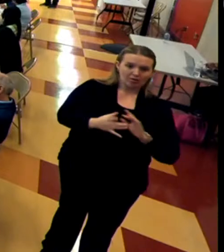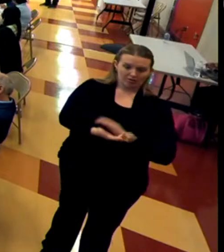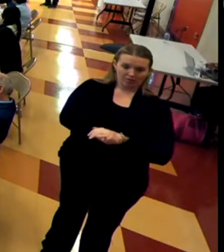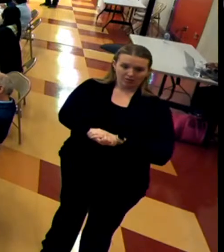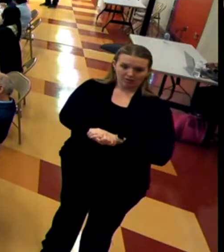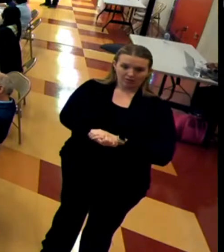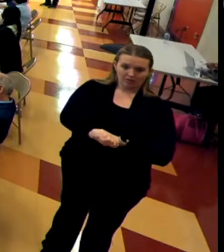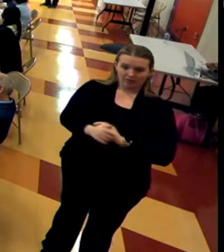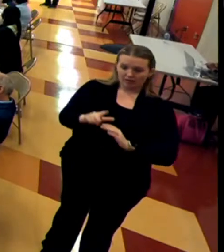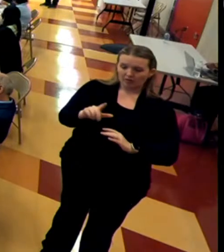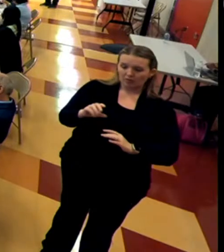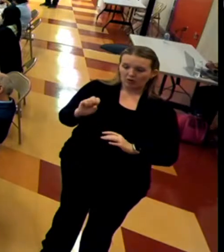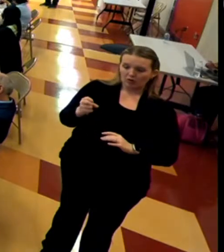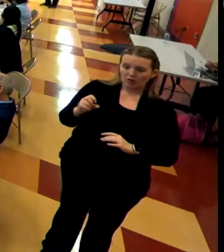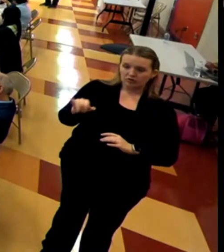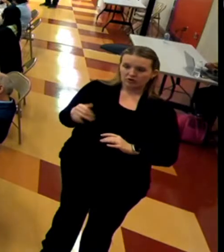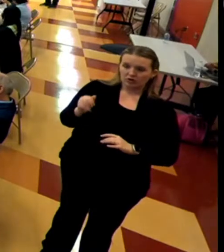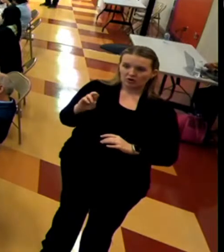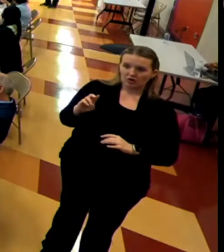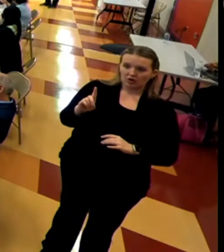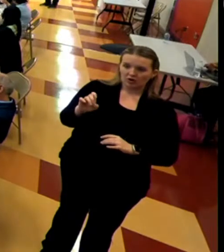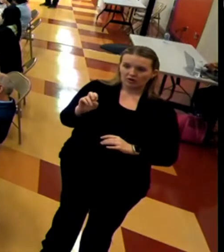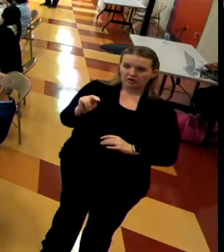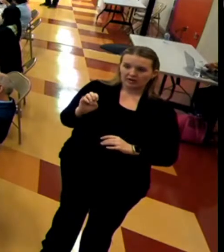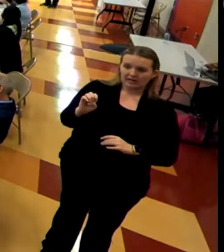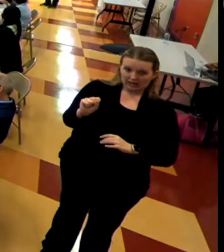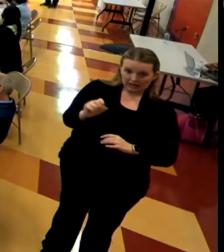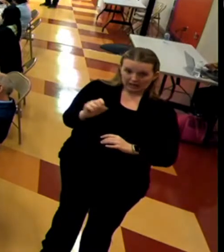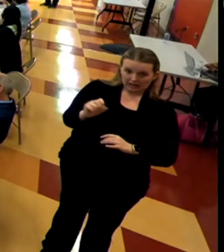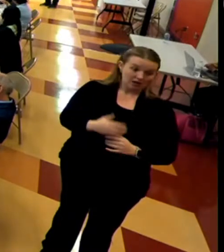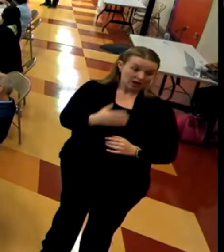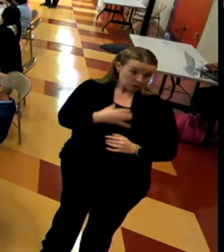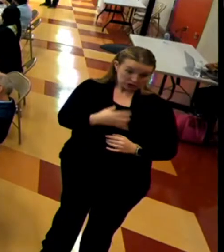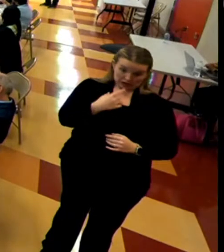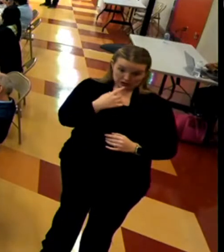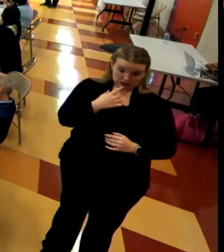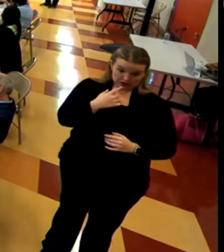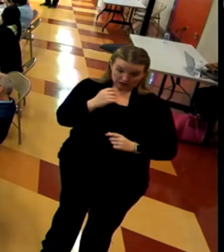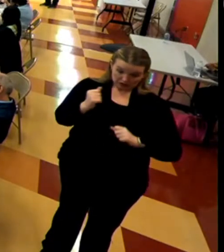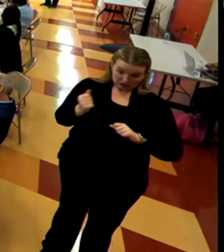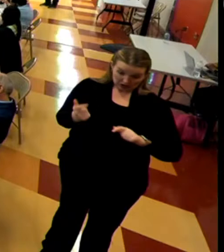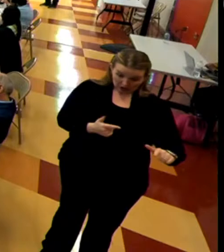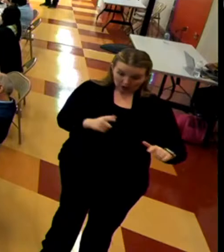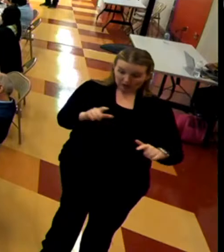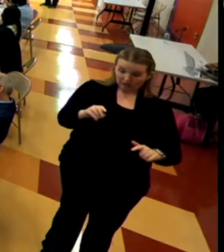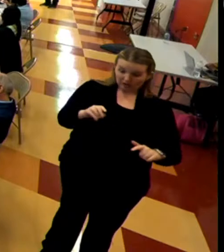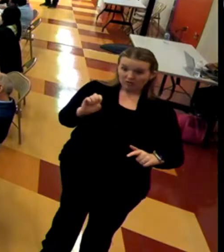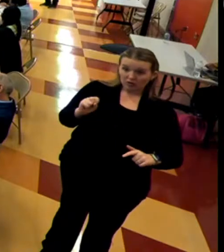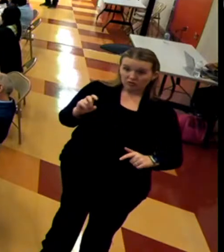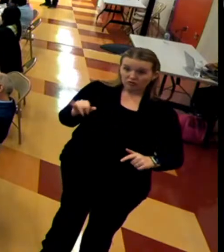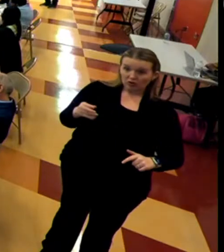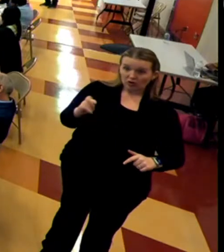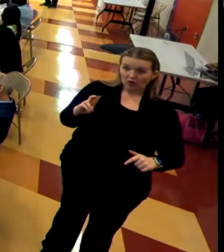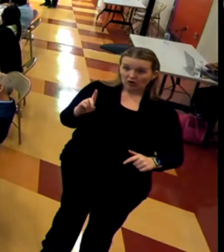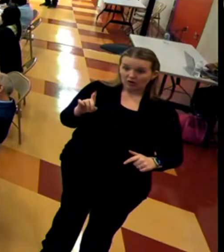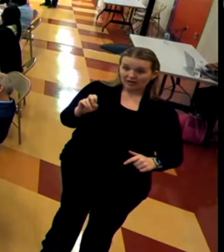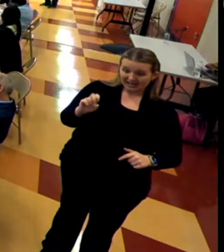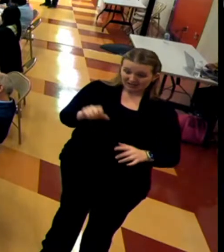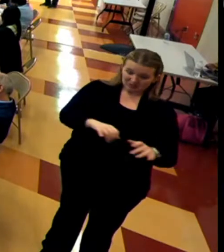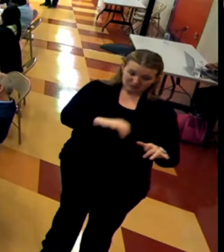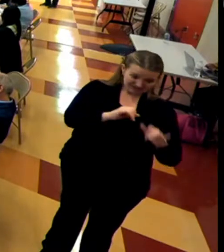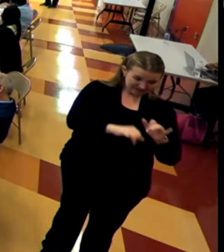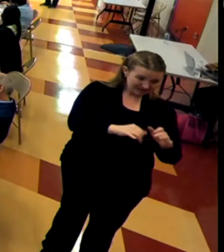from Los Jardines, and I wish that I could say that all of the Jardines is going to go into District 6, but we had